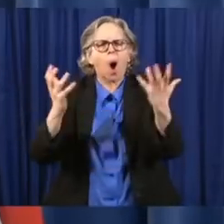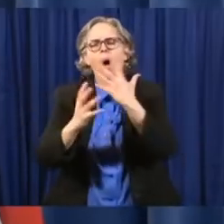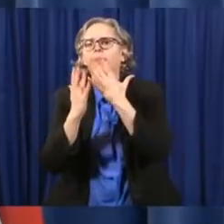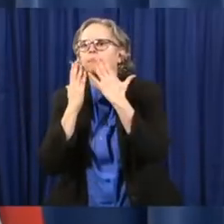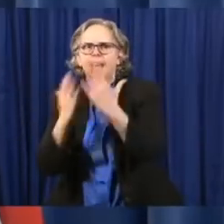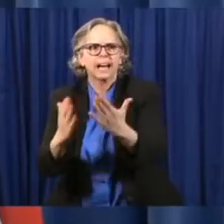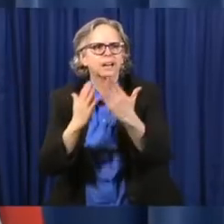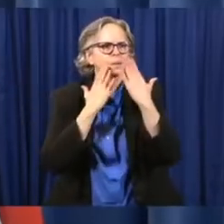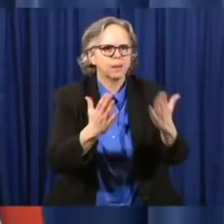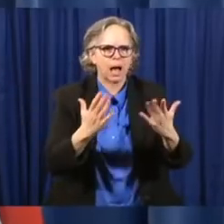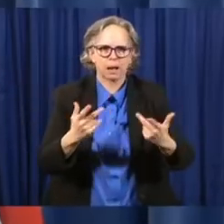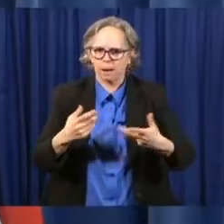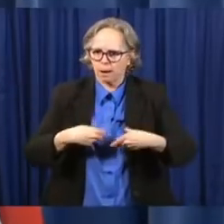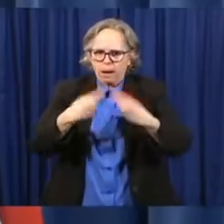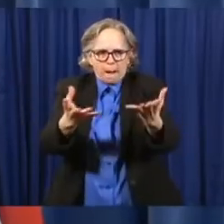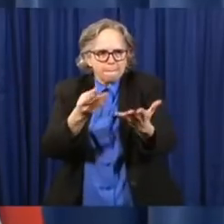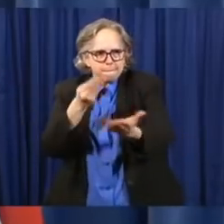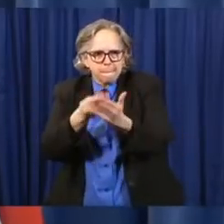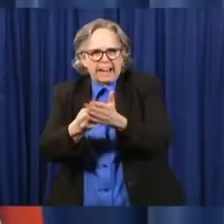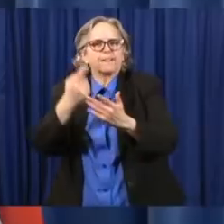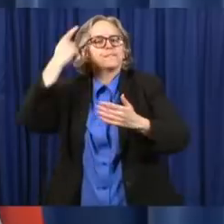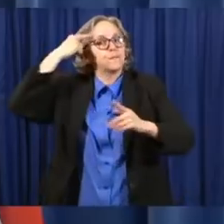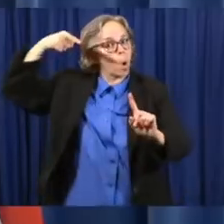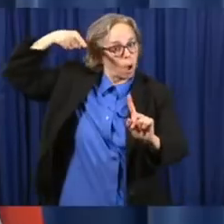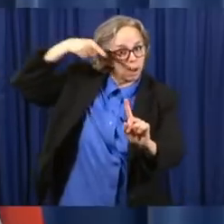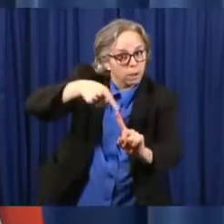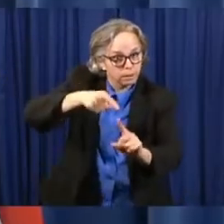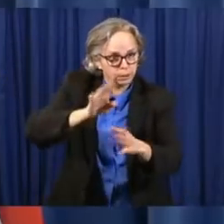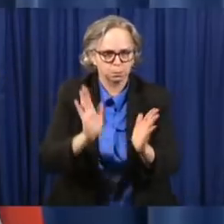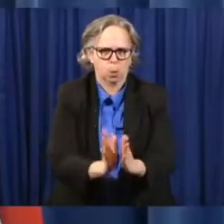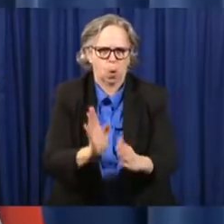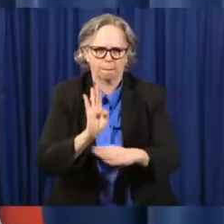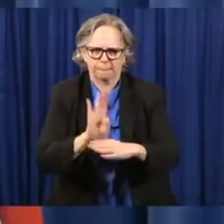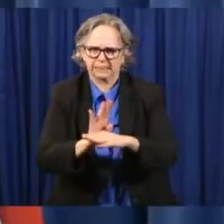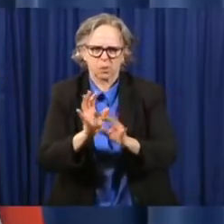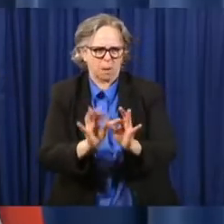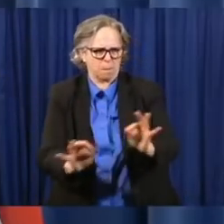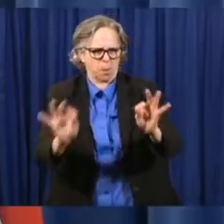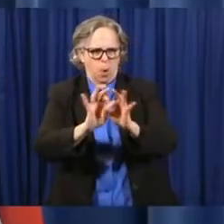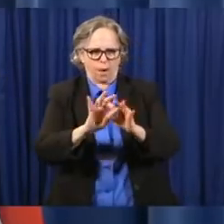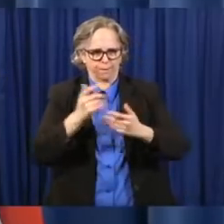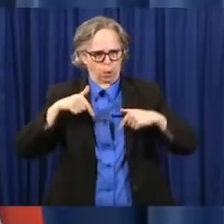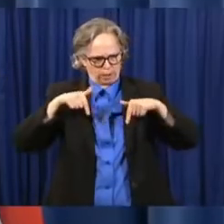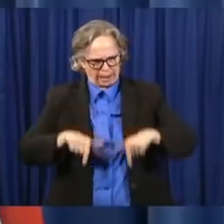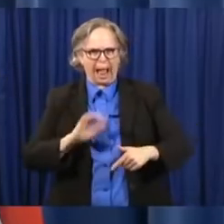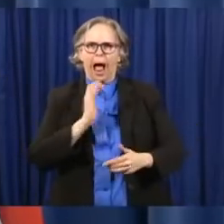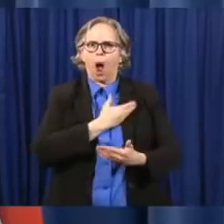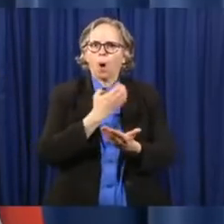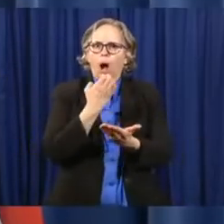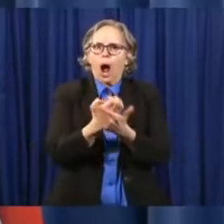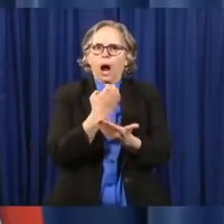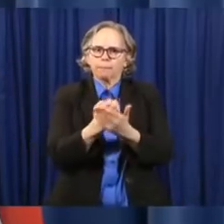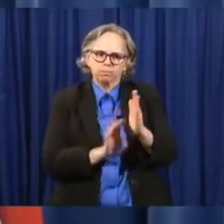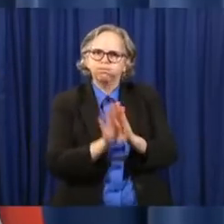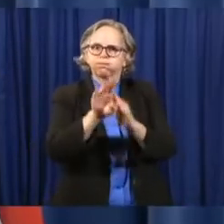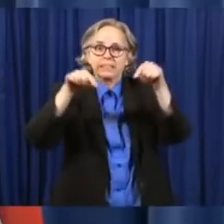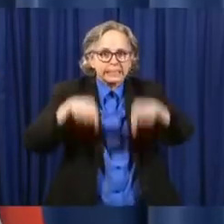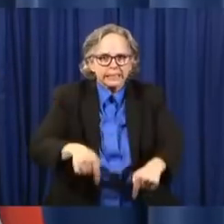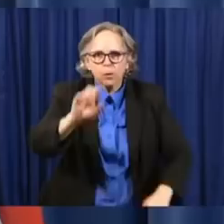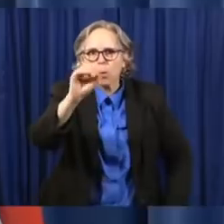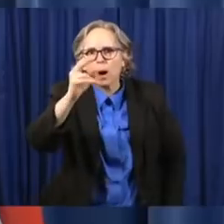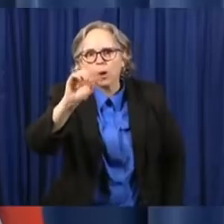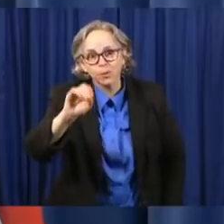businesses that are so critical to Ohio's economy. Let me have one more